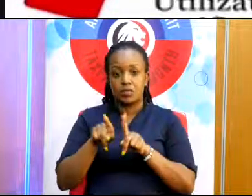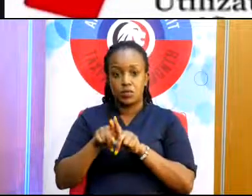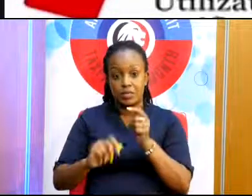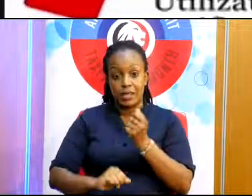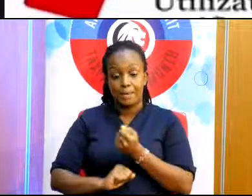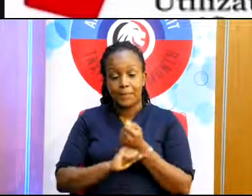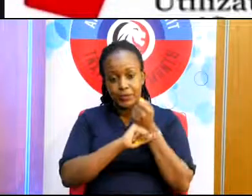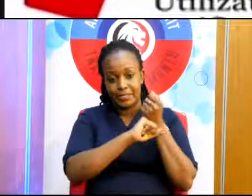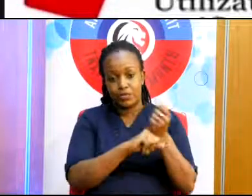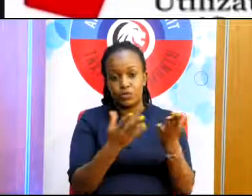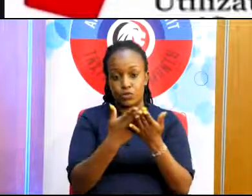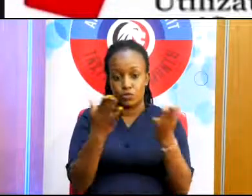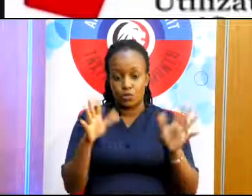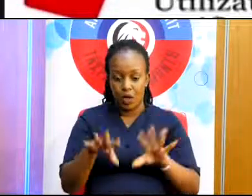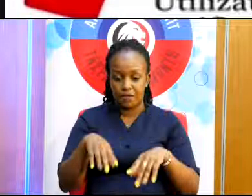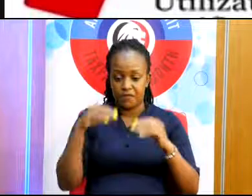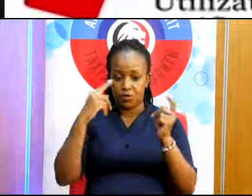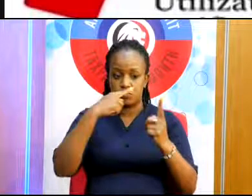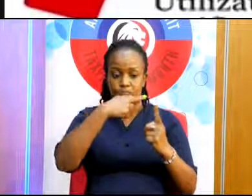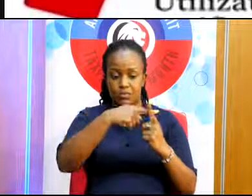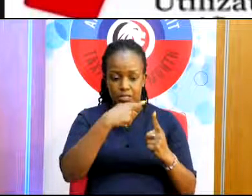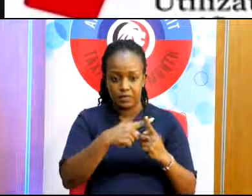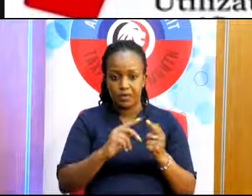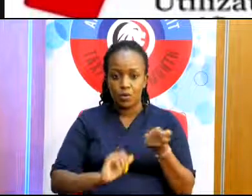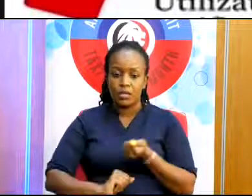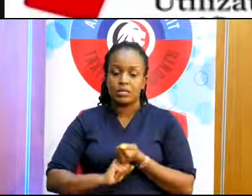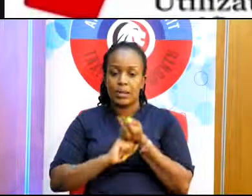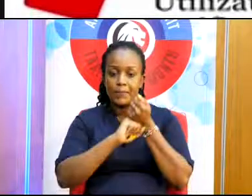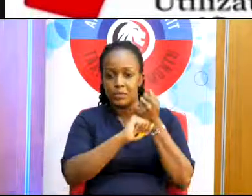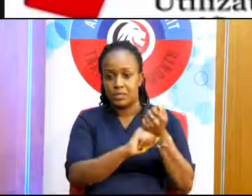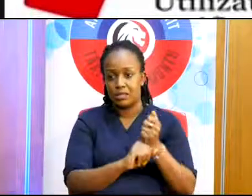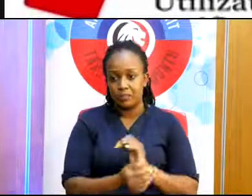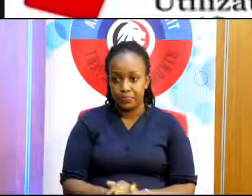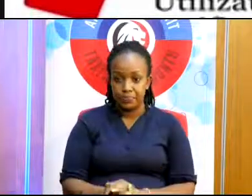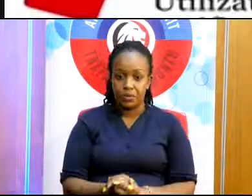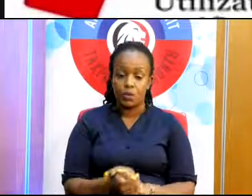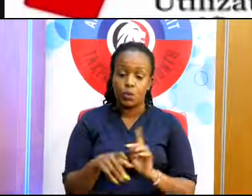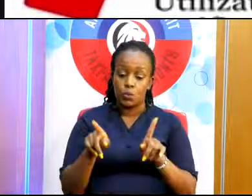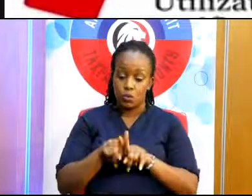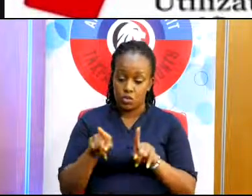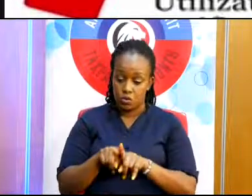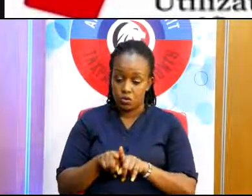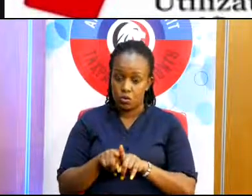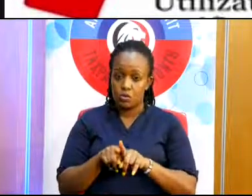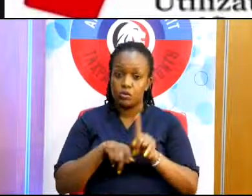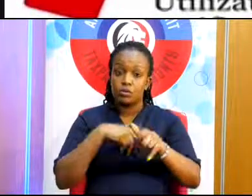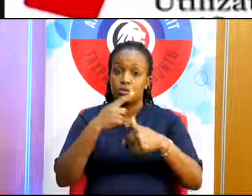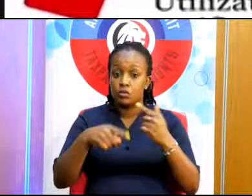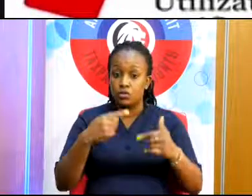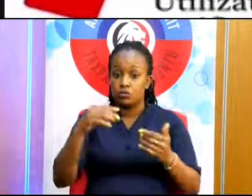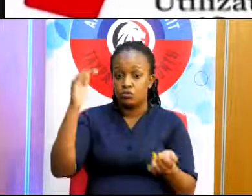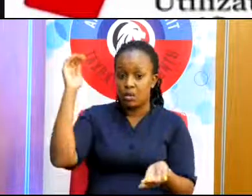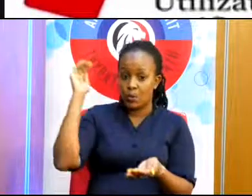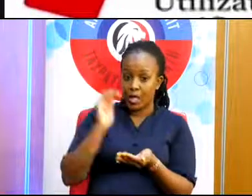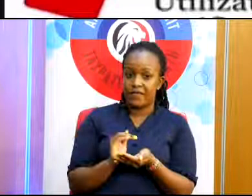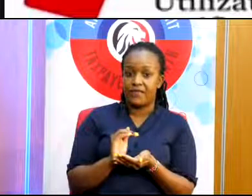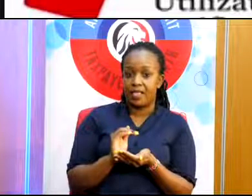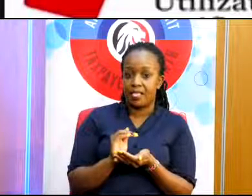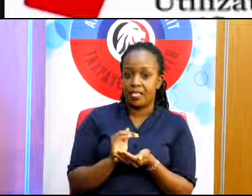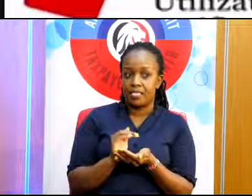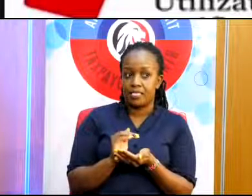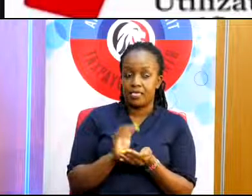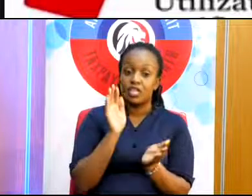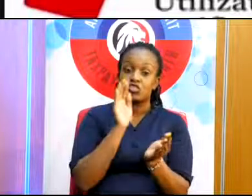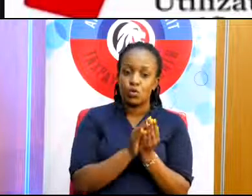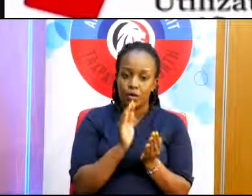found to be positive were supported. We also continued waiving what we call storage charges at